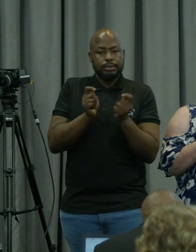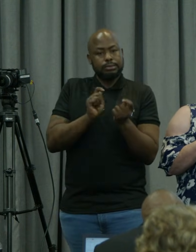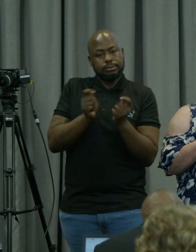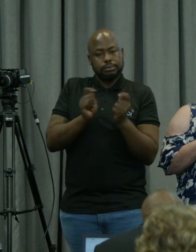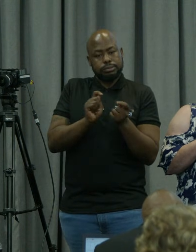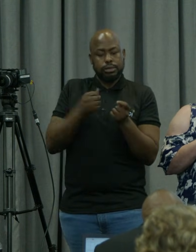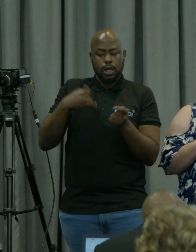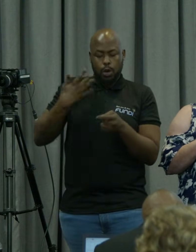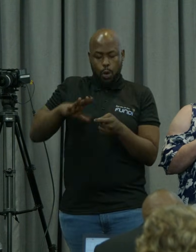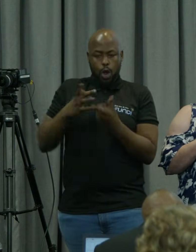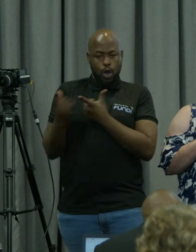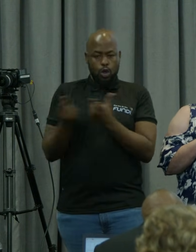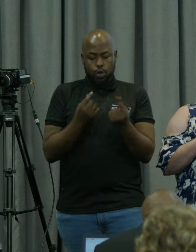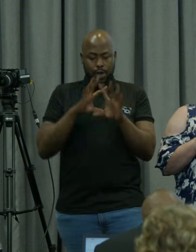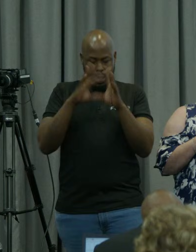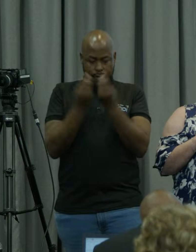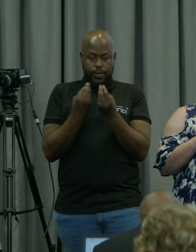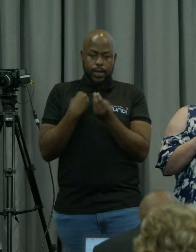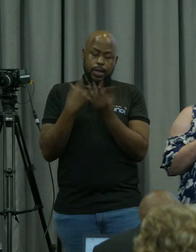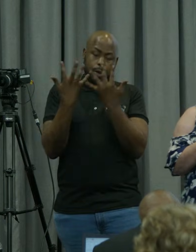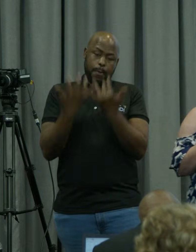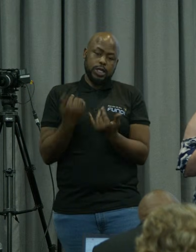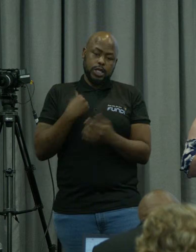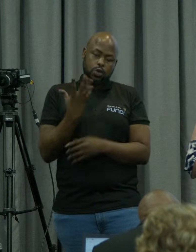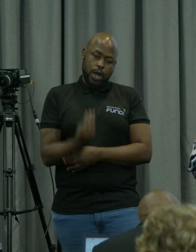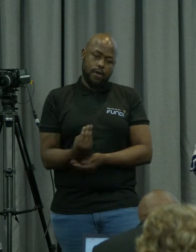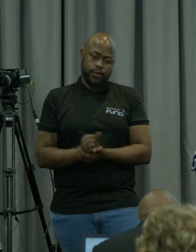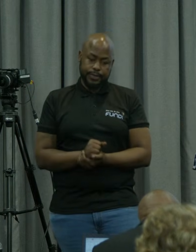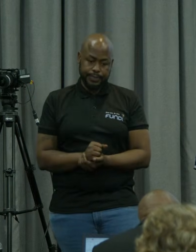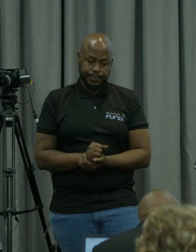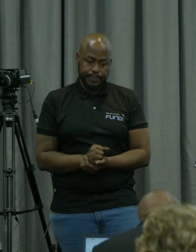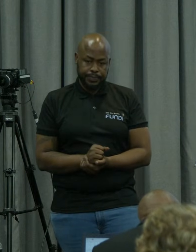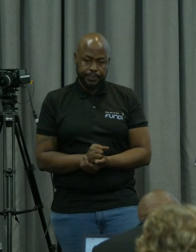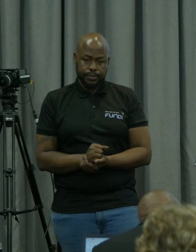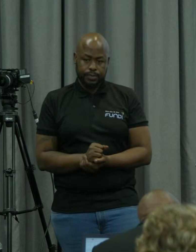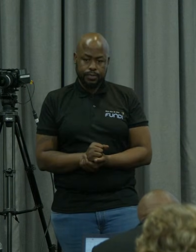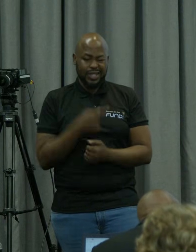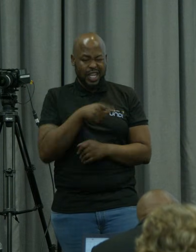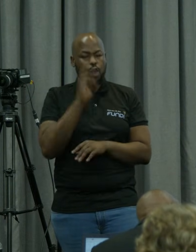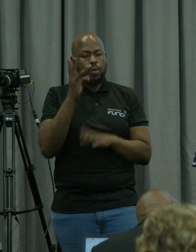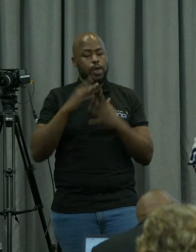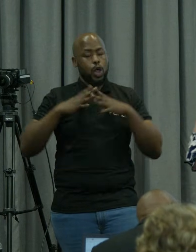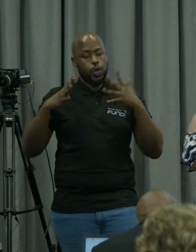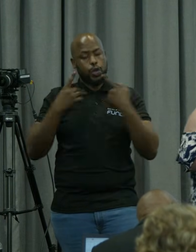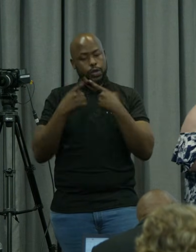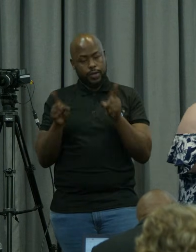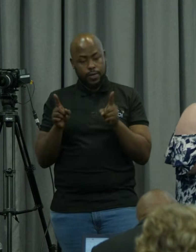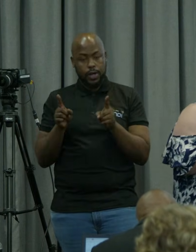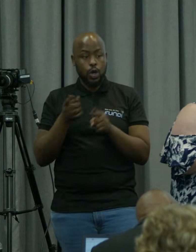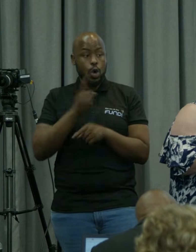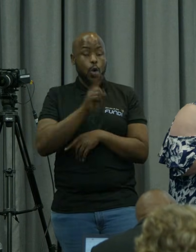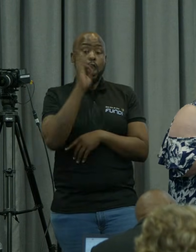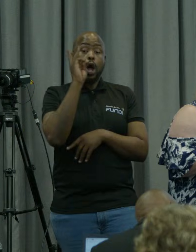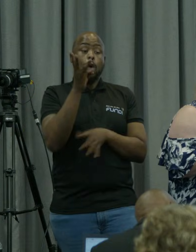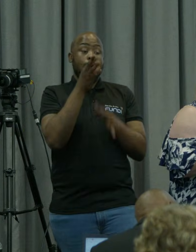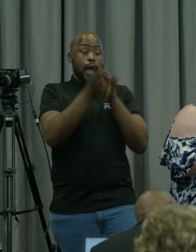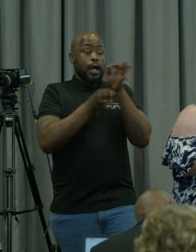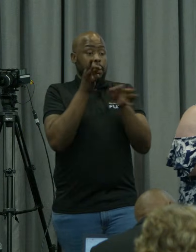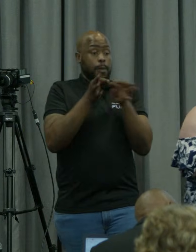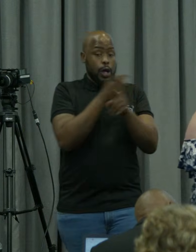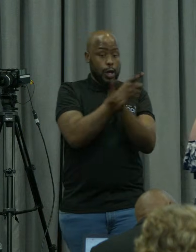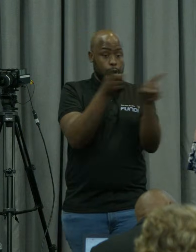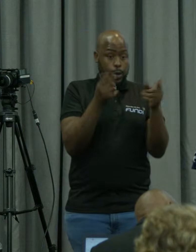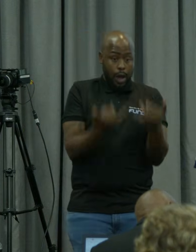implement within what we have at the moment with regard to budget. So that will be the difference. So what I'm going to explain to you